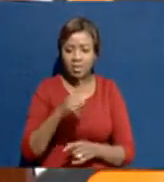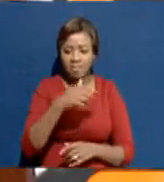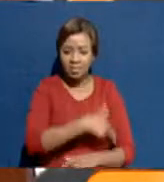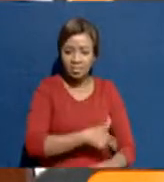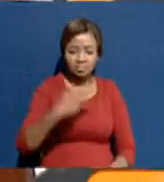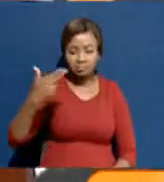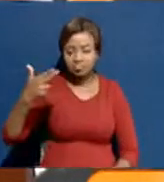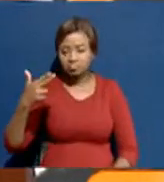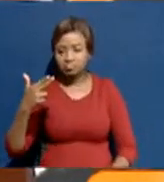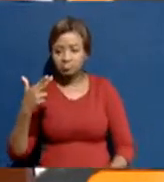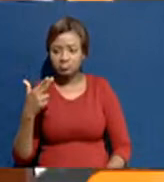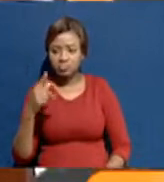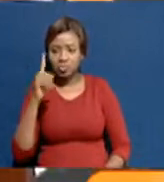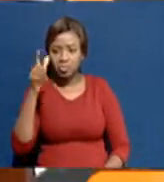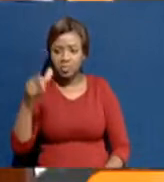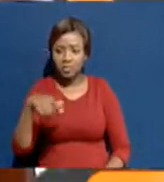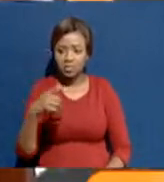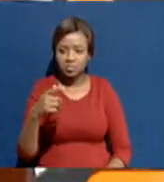and